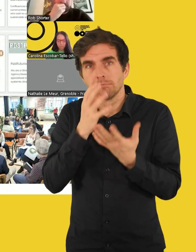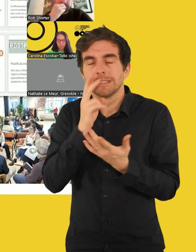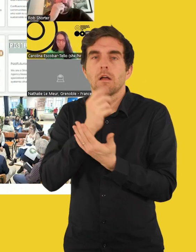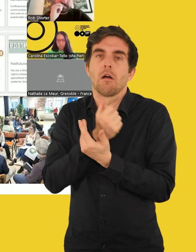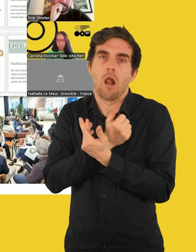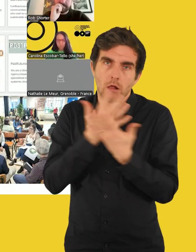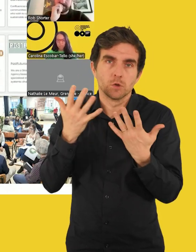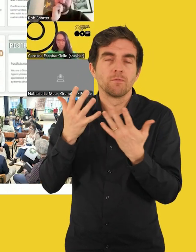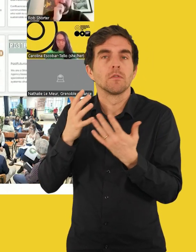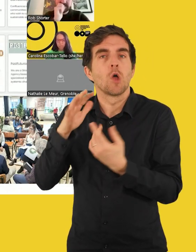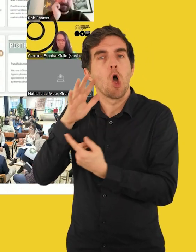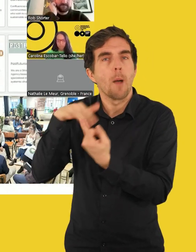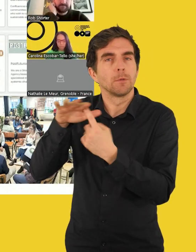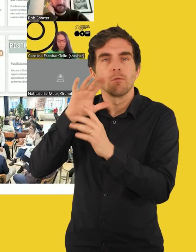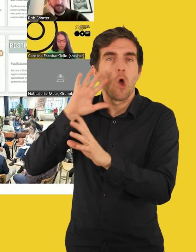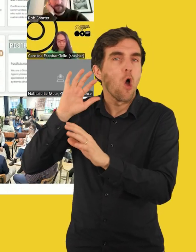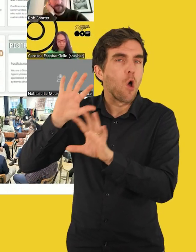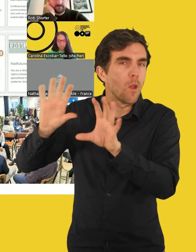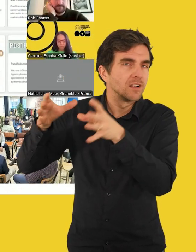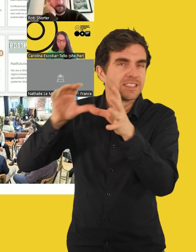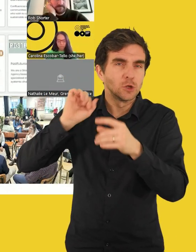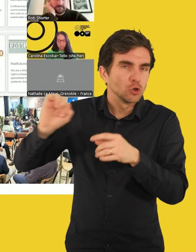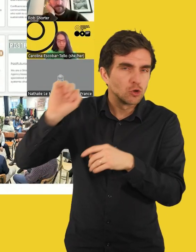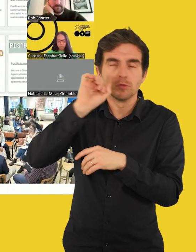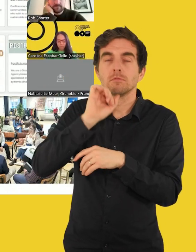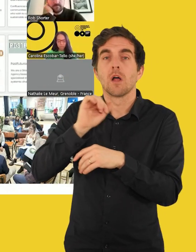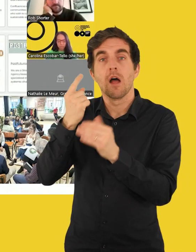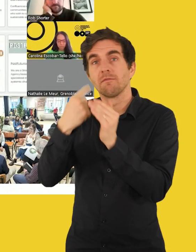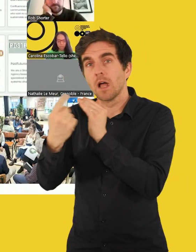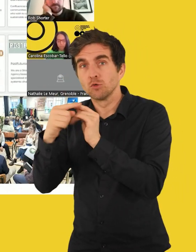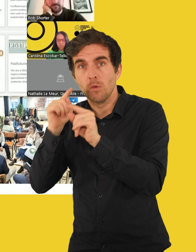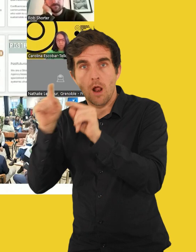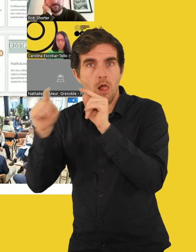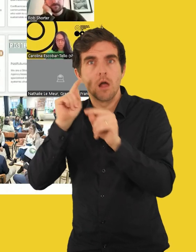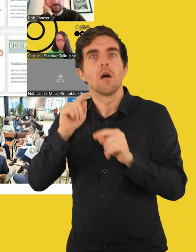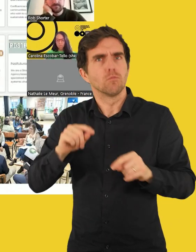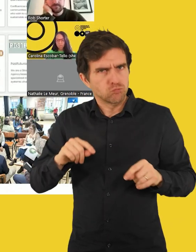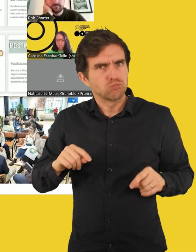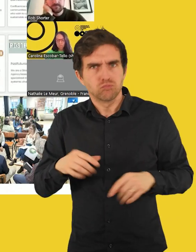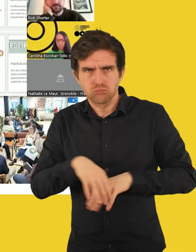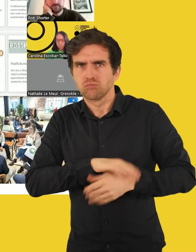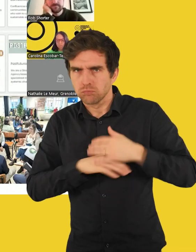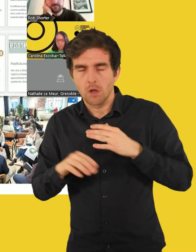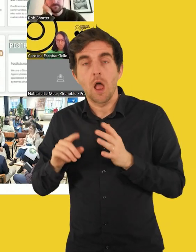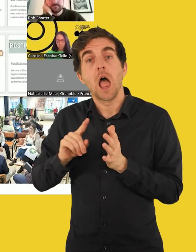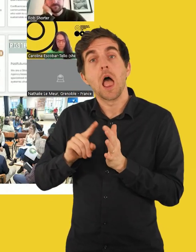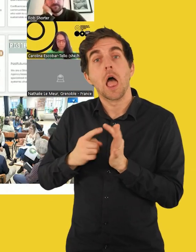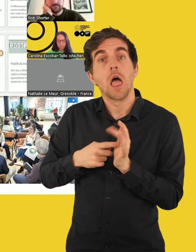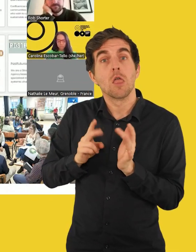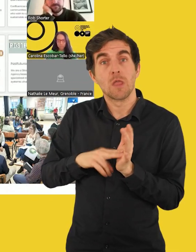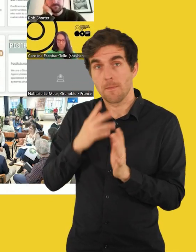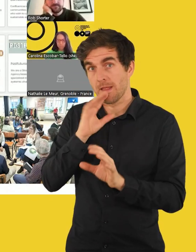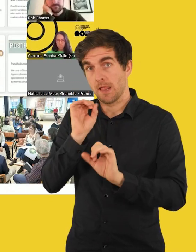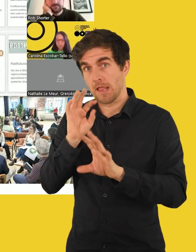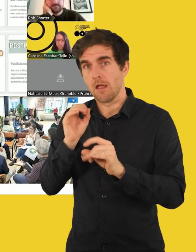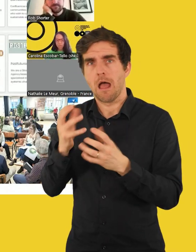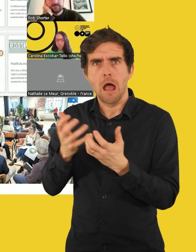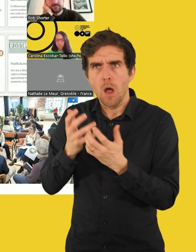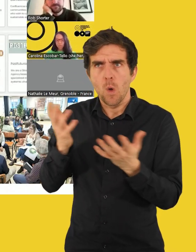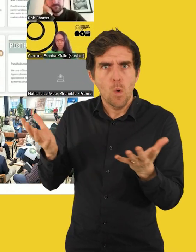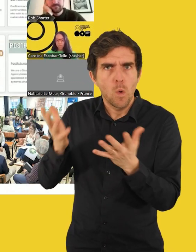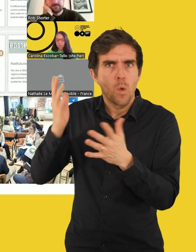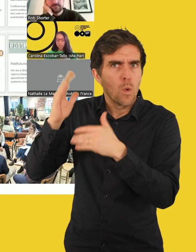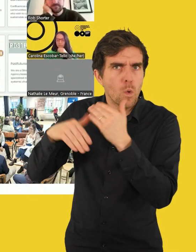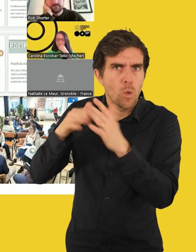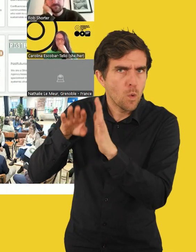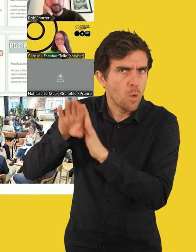amazing seeing the community of organizations and individual practitioners that have been building up as our colleague Erinch has really started taking this